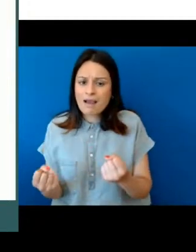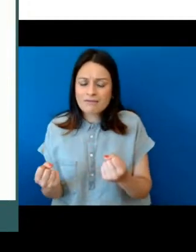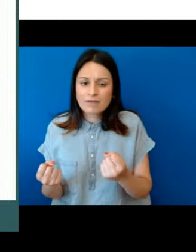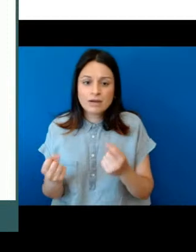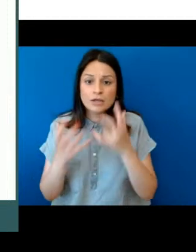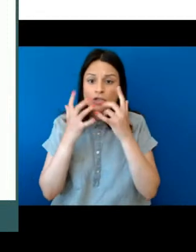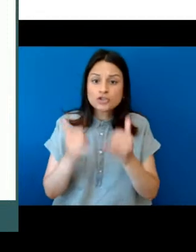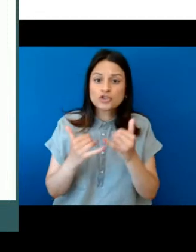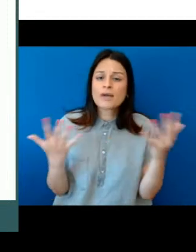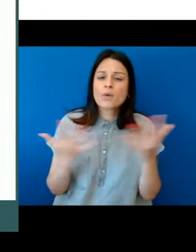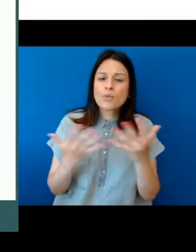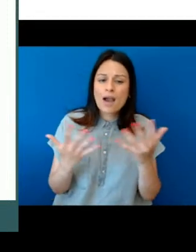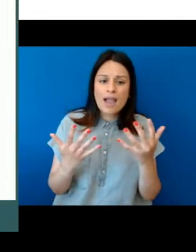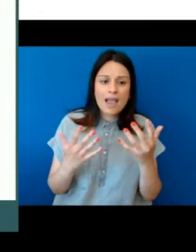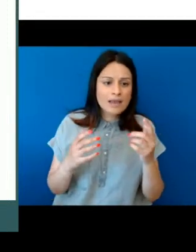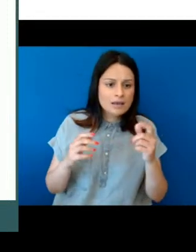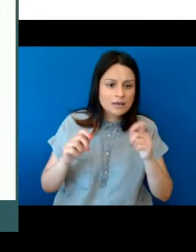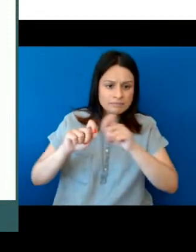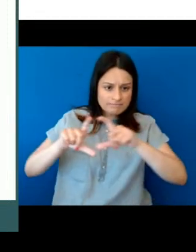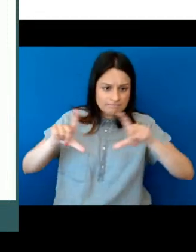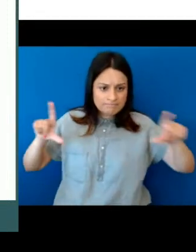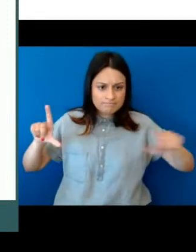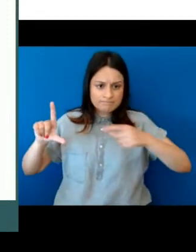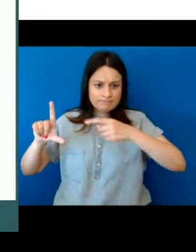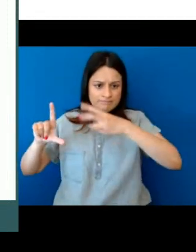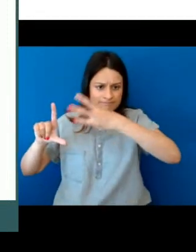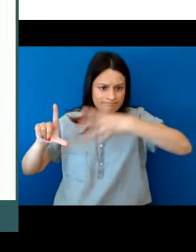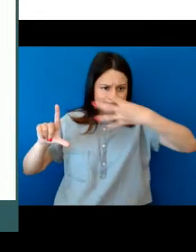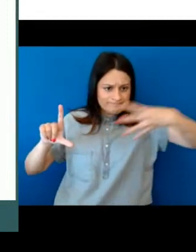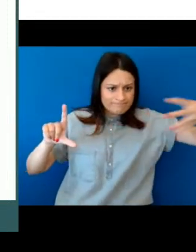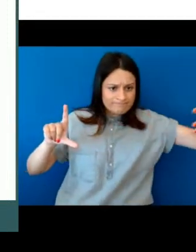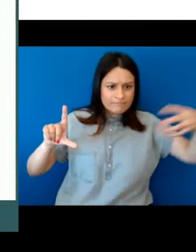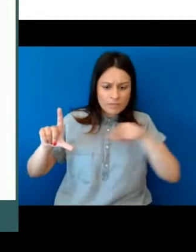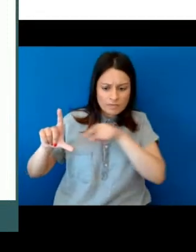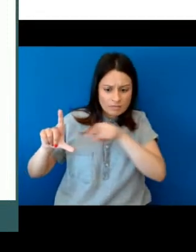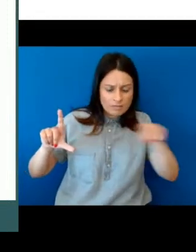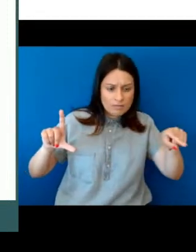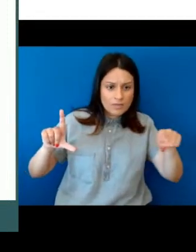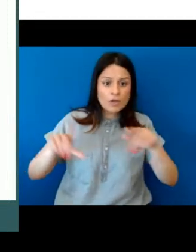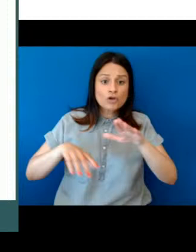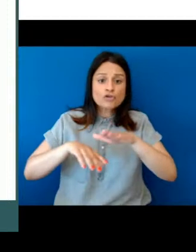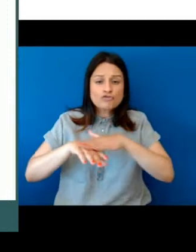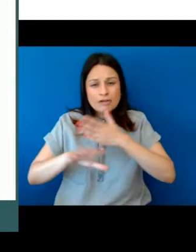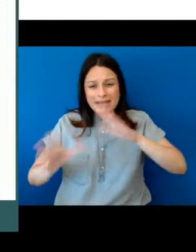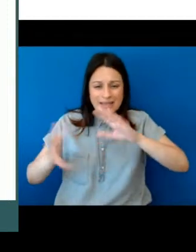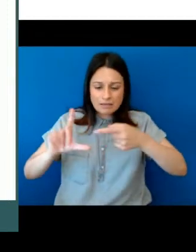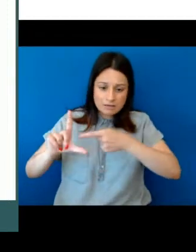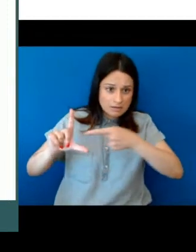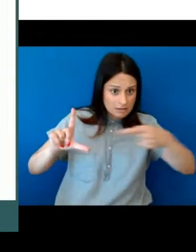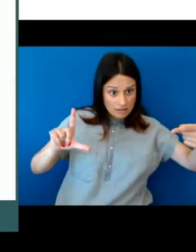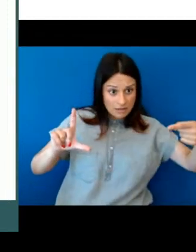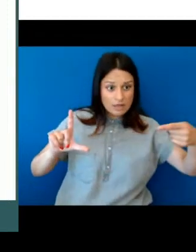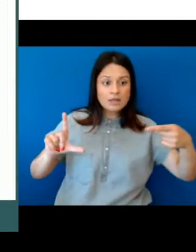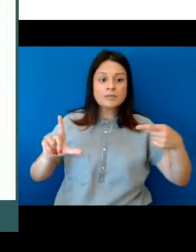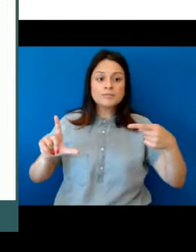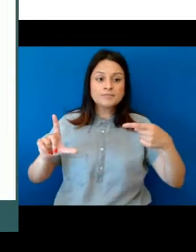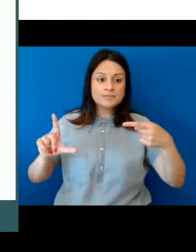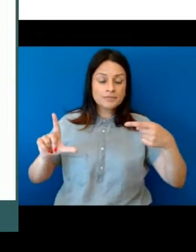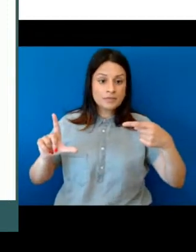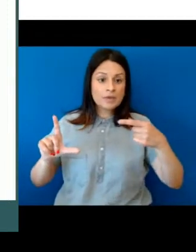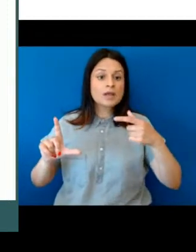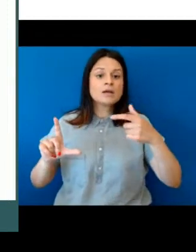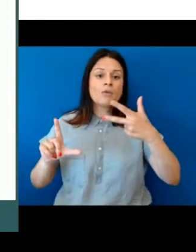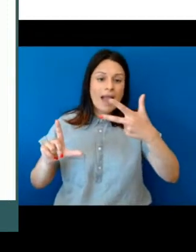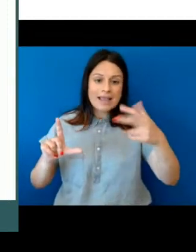greenish line. These are the controls at the bottom. And over 8 years, a small percent, about 1% of those developed